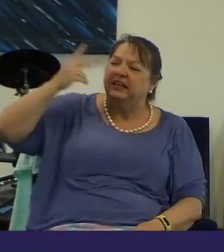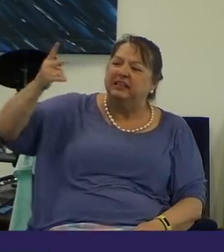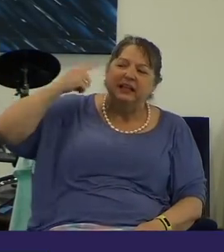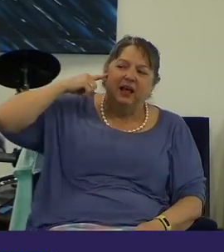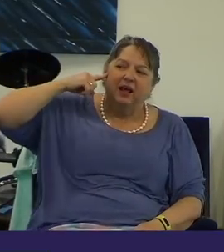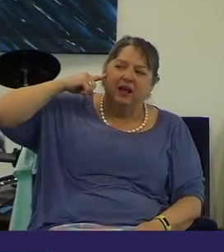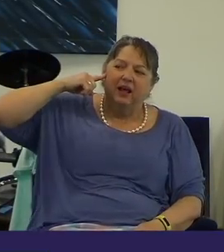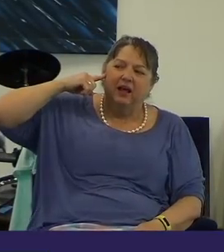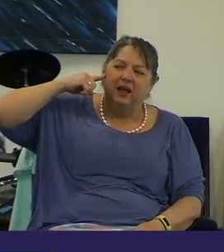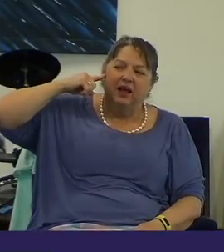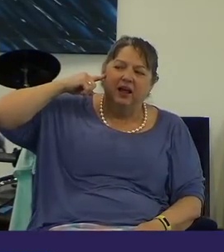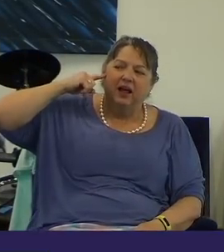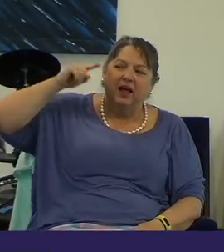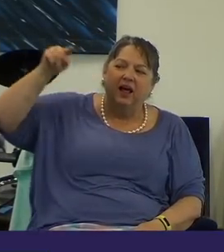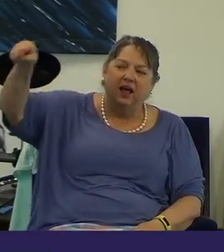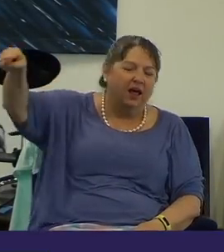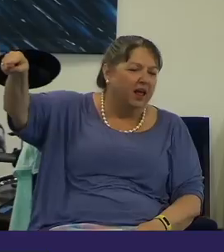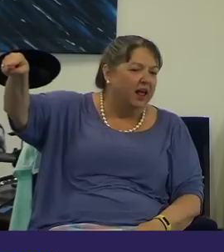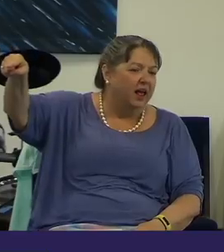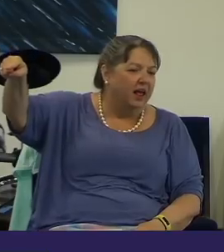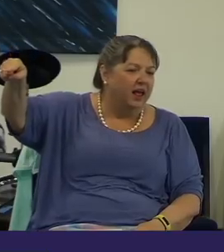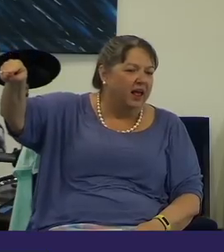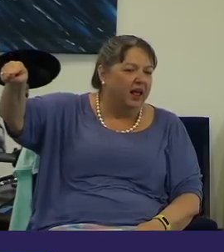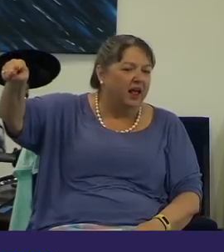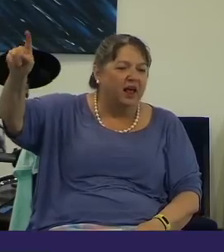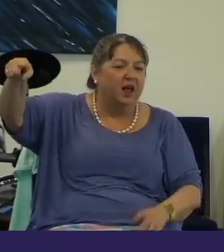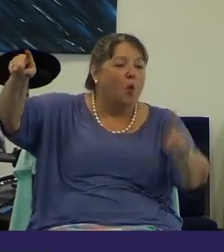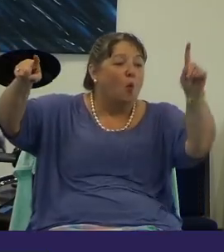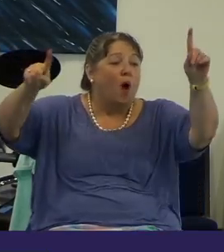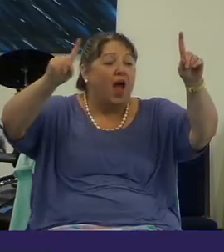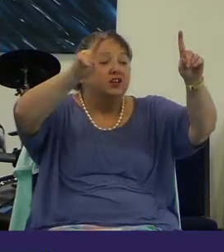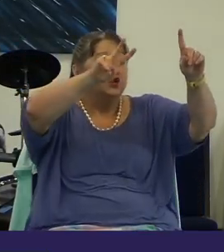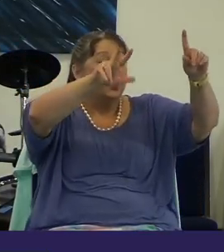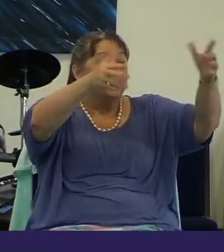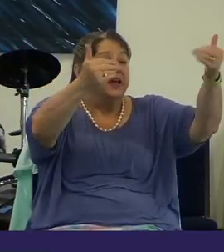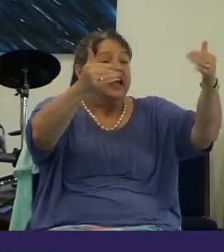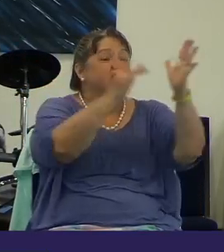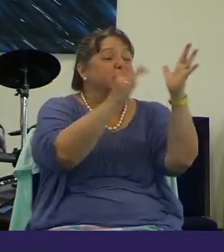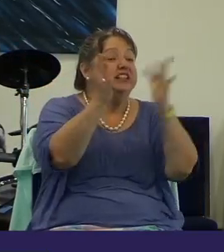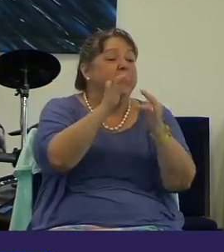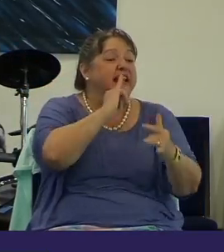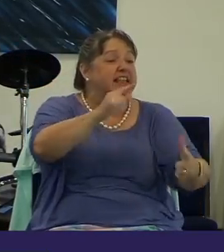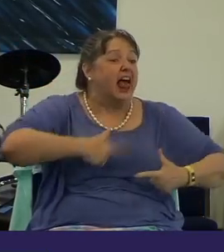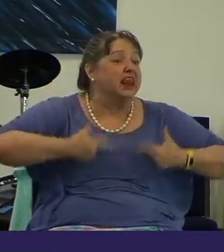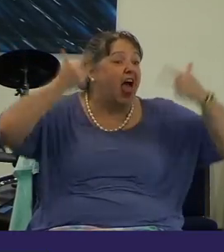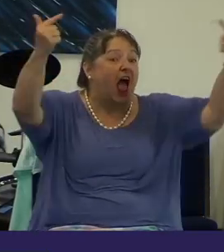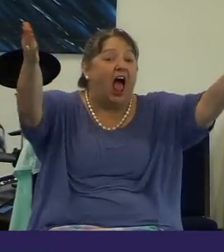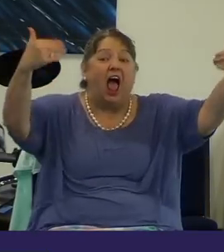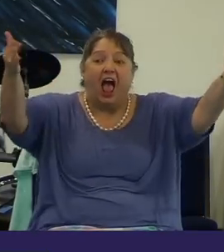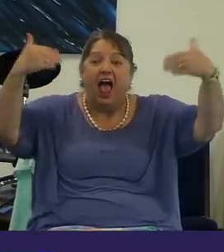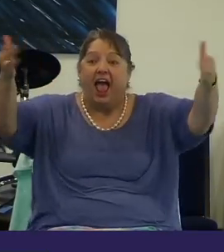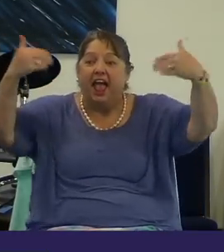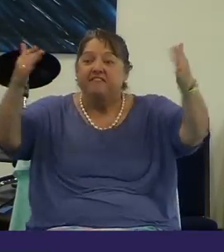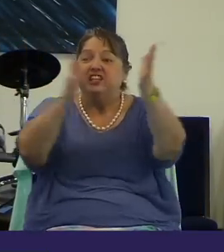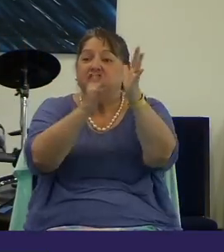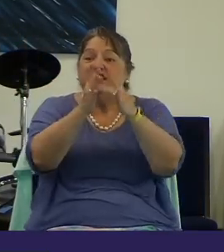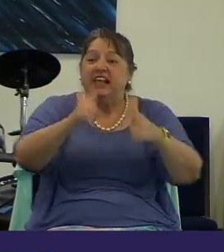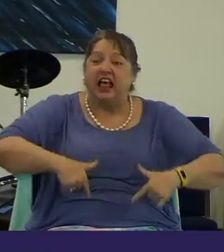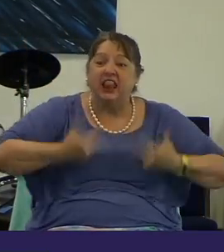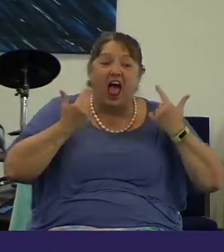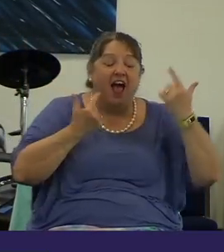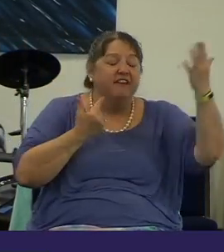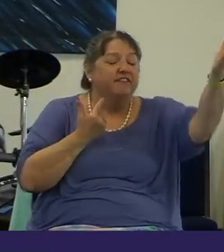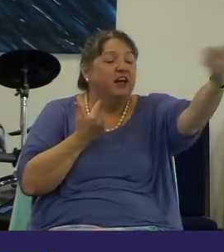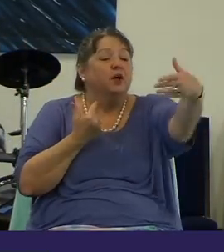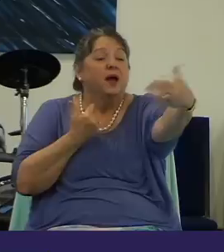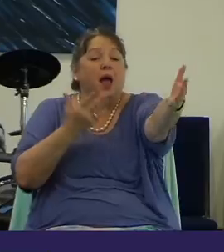hear this morning that Jesus is alive. On the count of three. Ready? One, two, three. Jesus lives! lives. One more time.